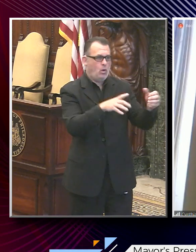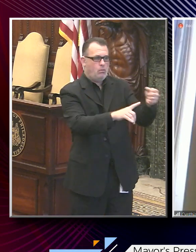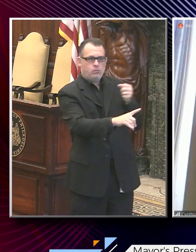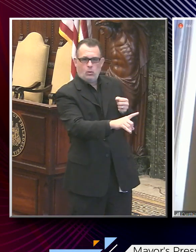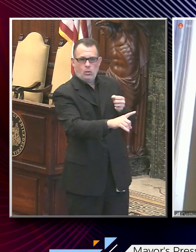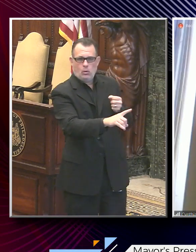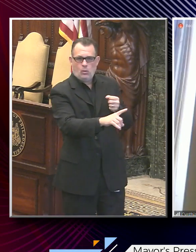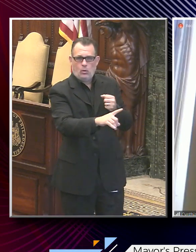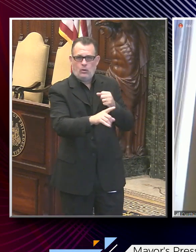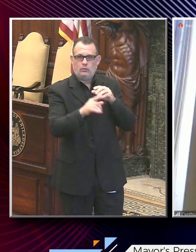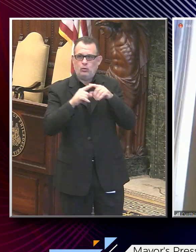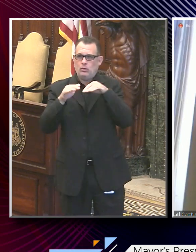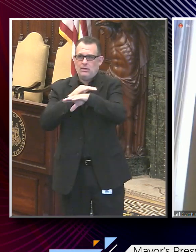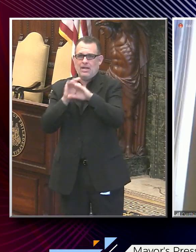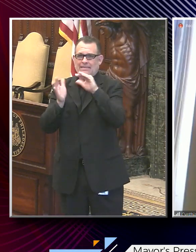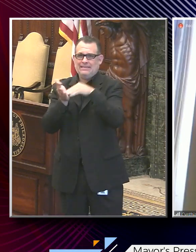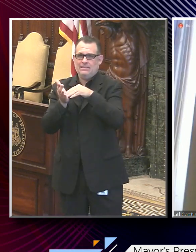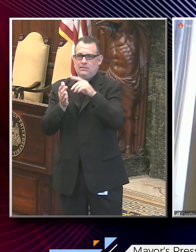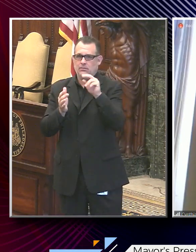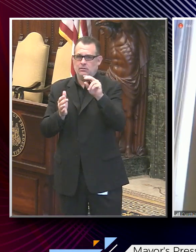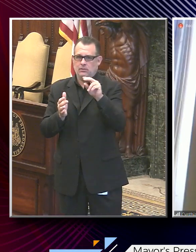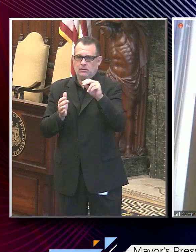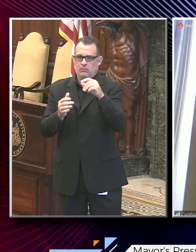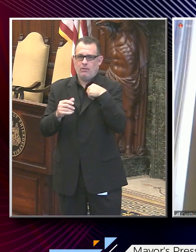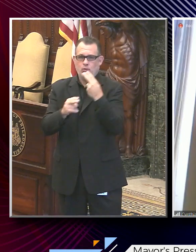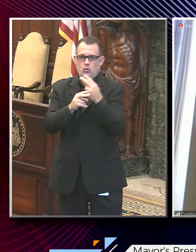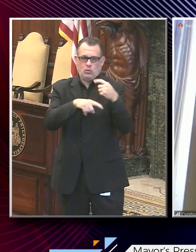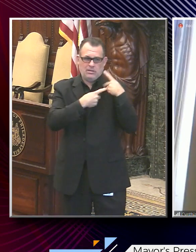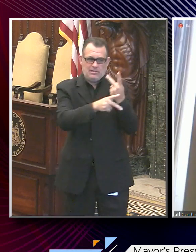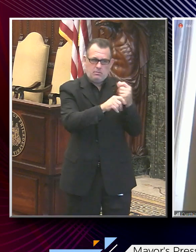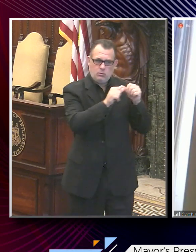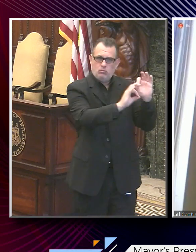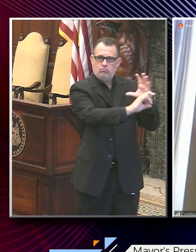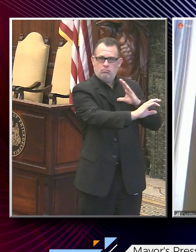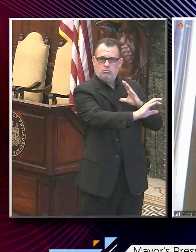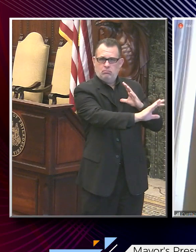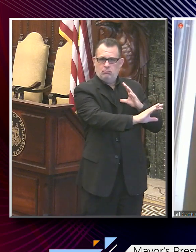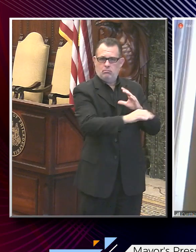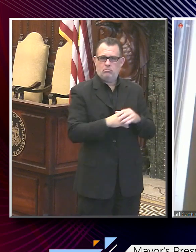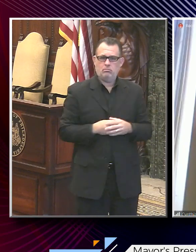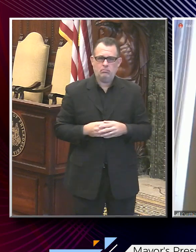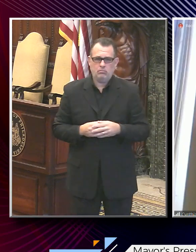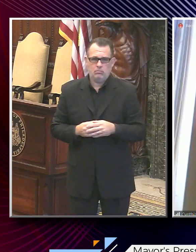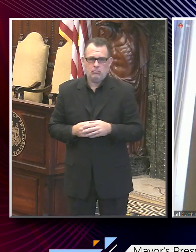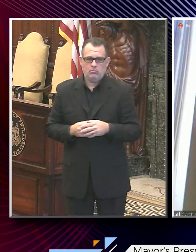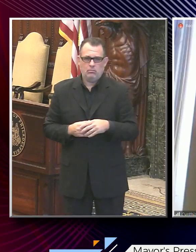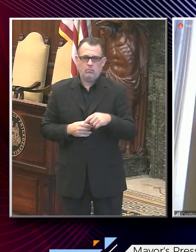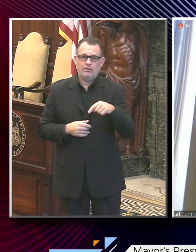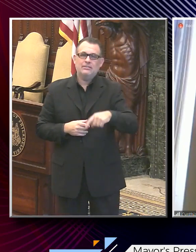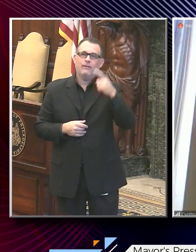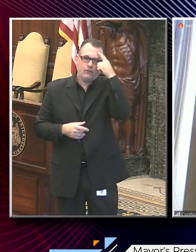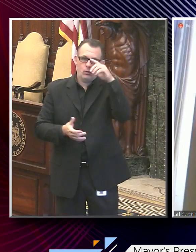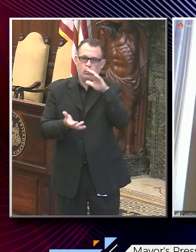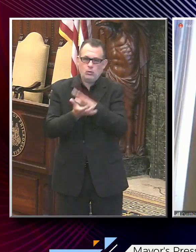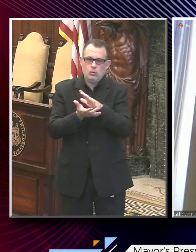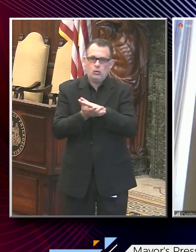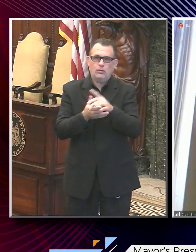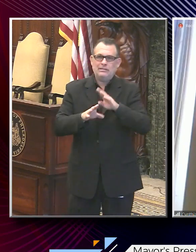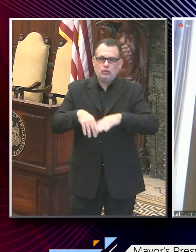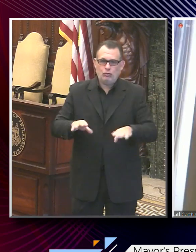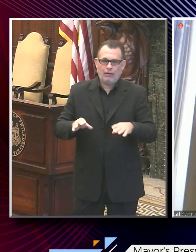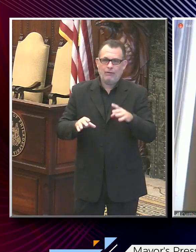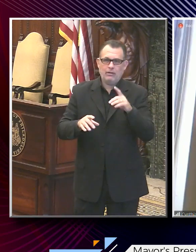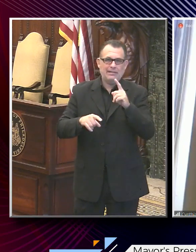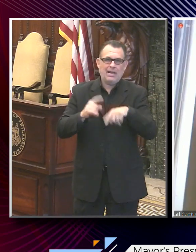but continue that process. We've received good news that subsidies for school-age children is going to continue through the school year.